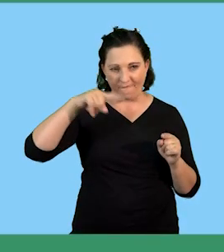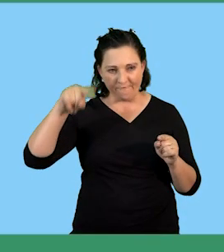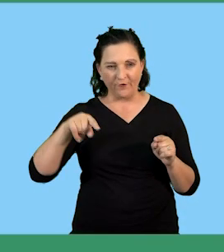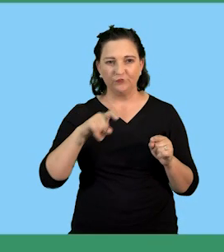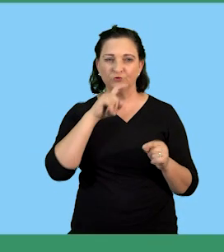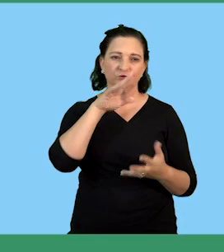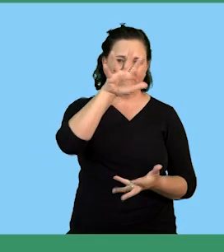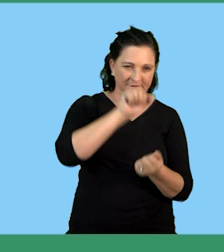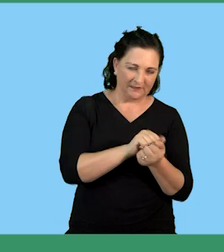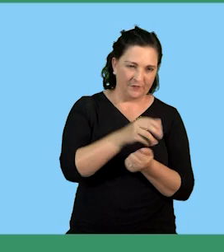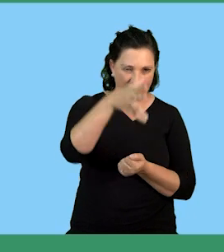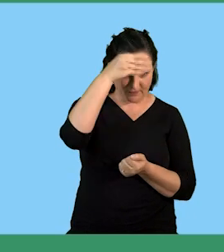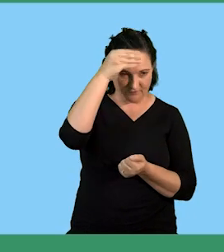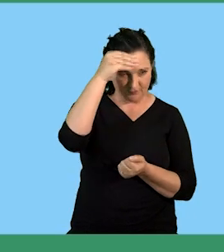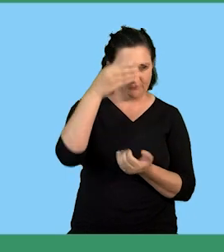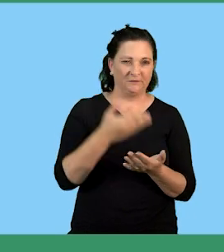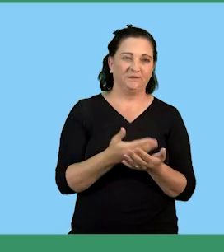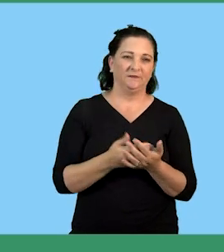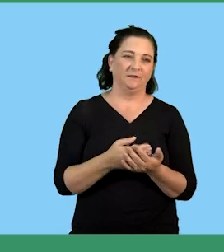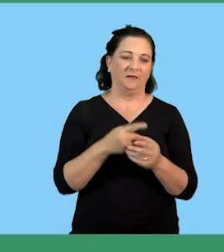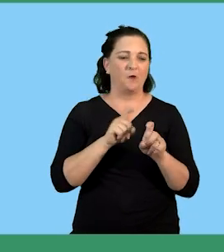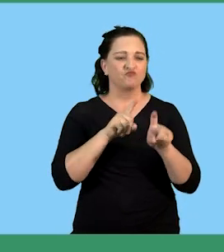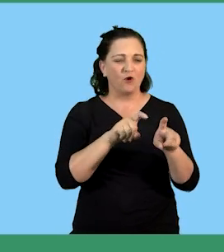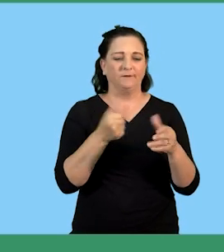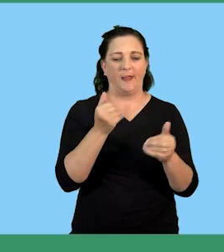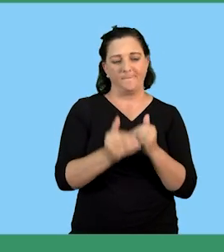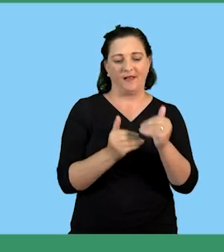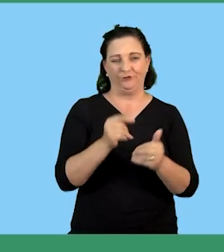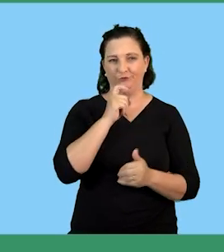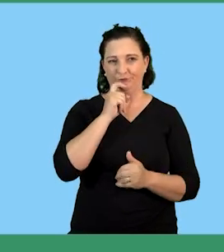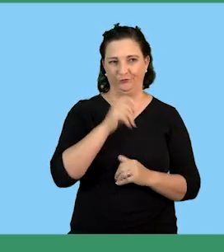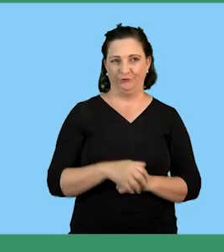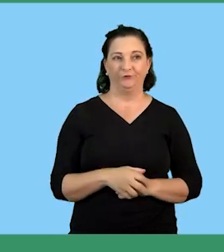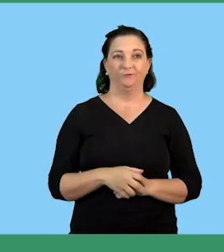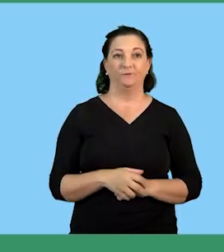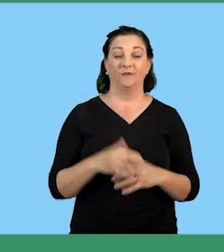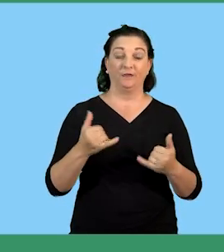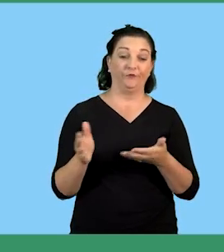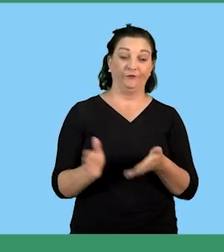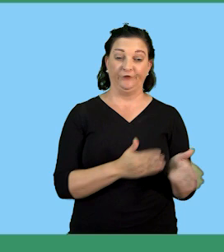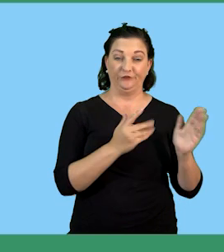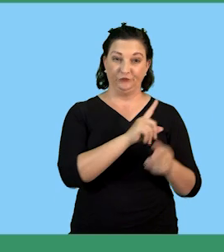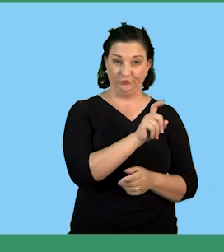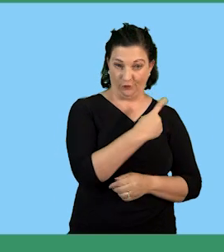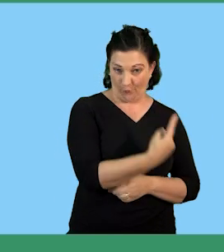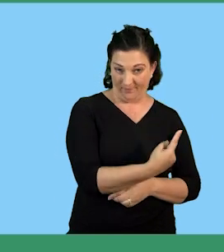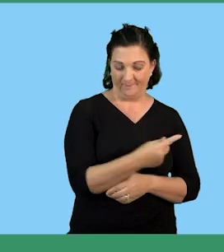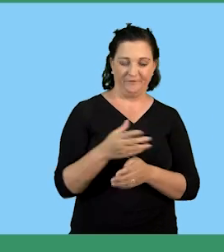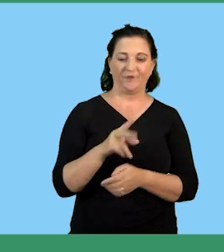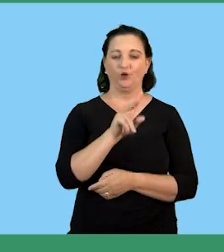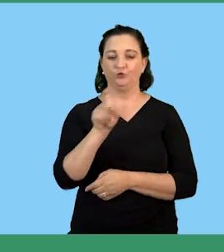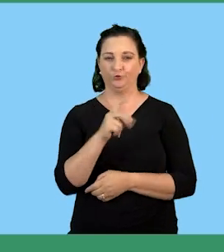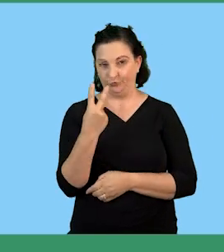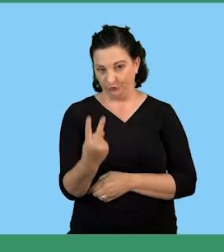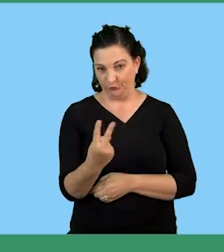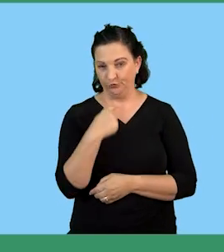and communicate the trends and the patterns. All right, now we are done with the first question. We're moving on